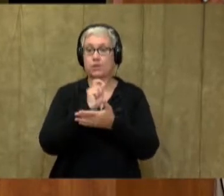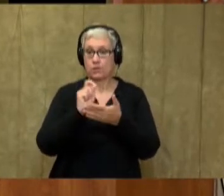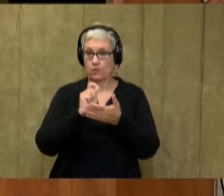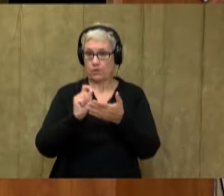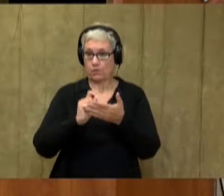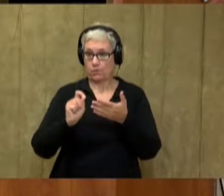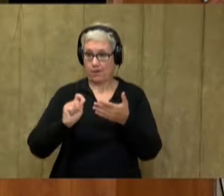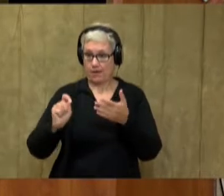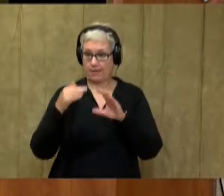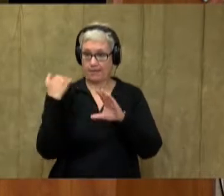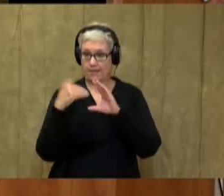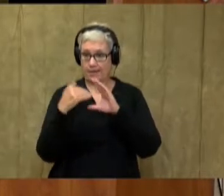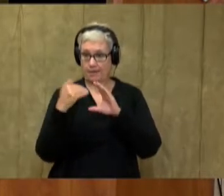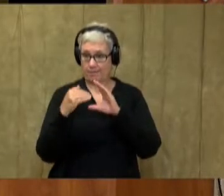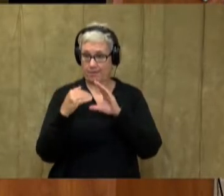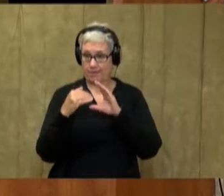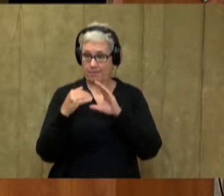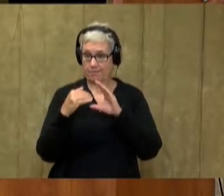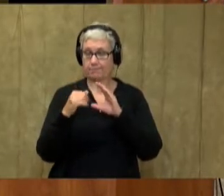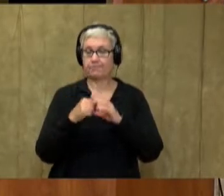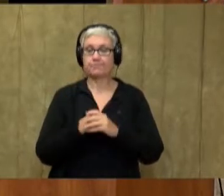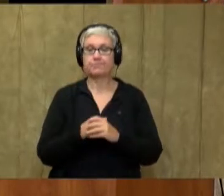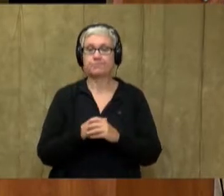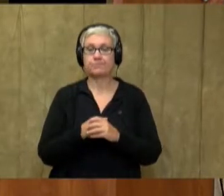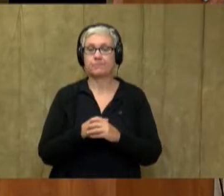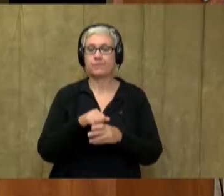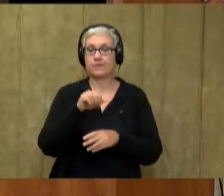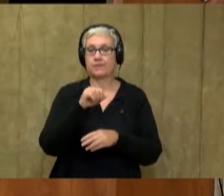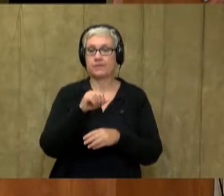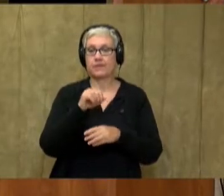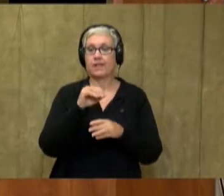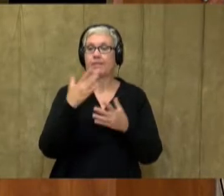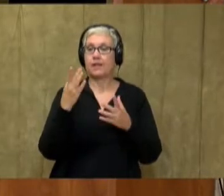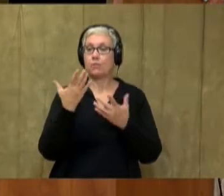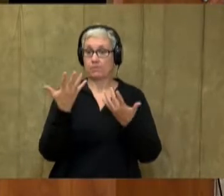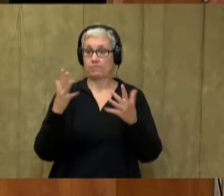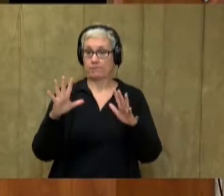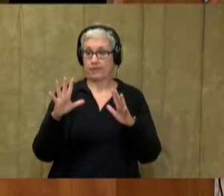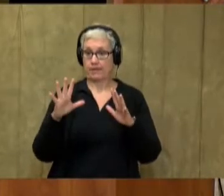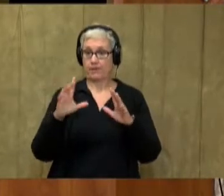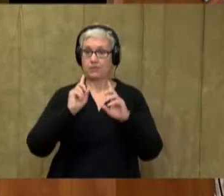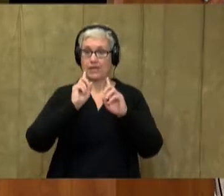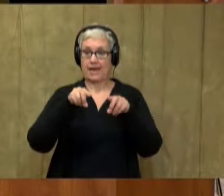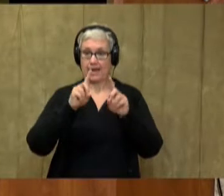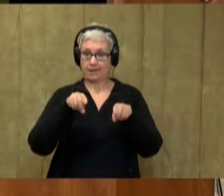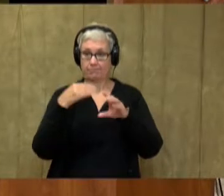email address now and email your answers at the end of the show to